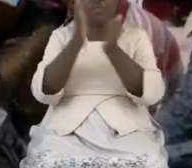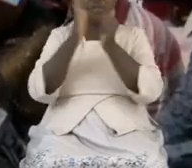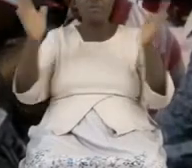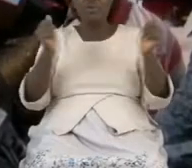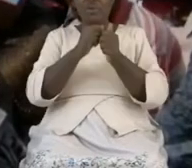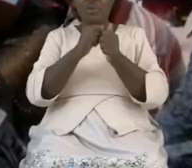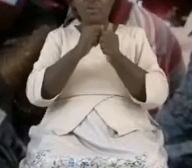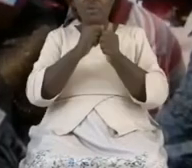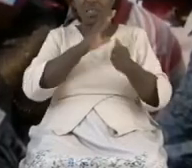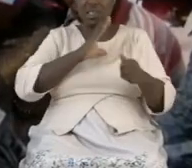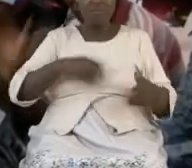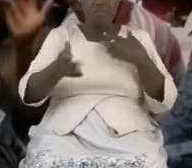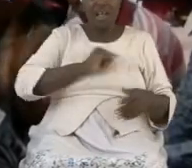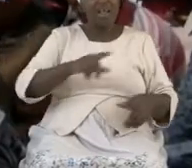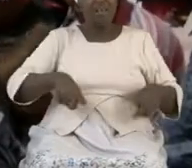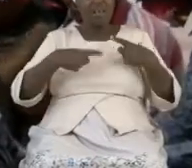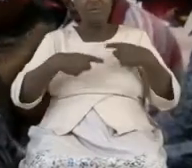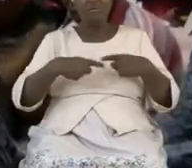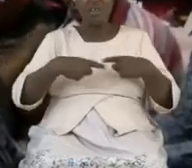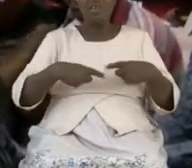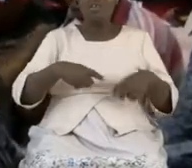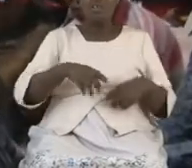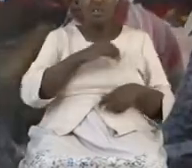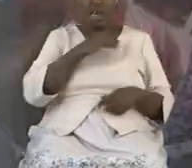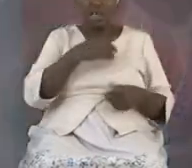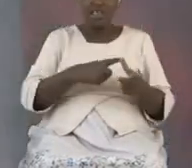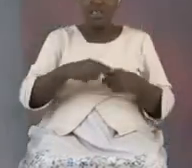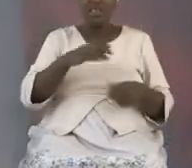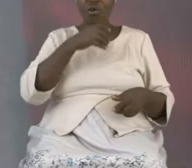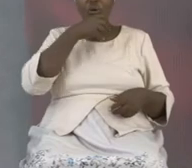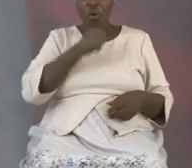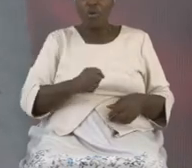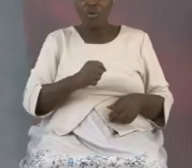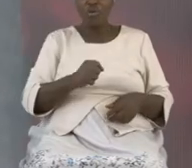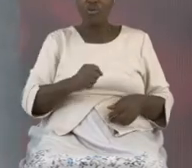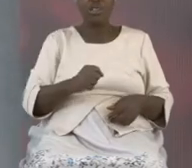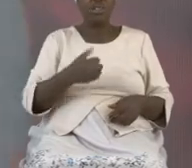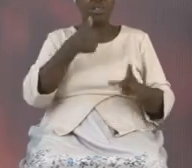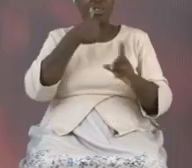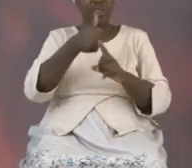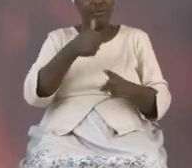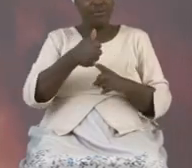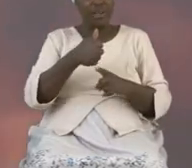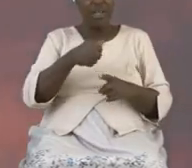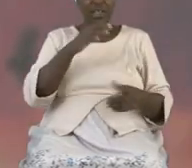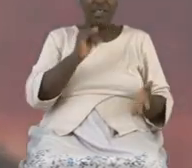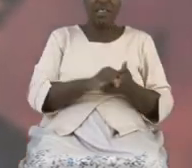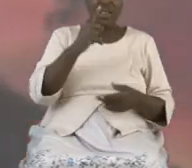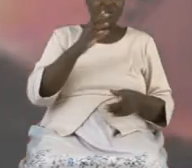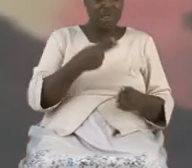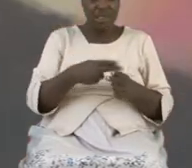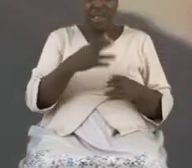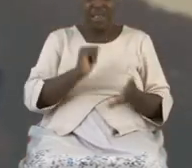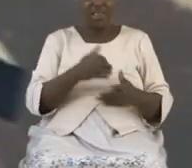I, the old self. No, that one didn't have power. That one didn't have authority. That one didn't have any delight